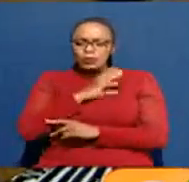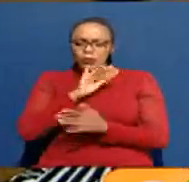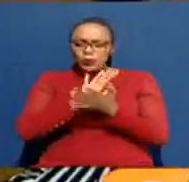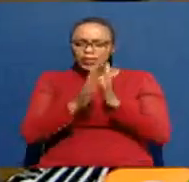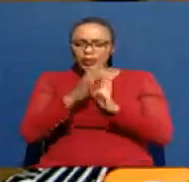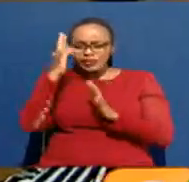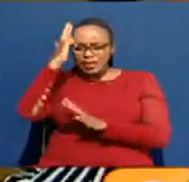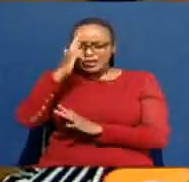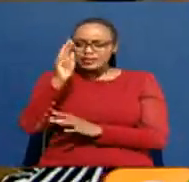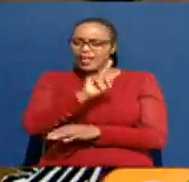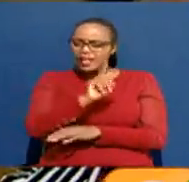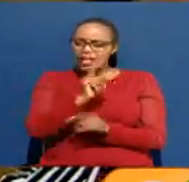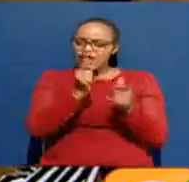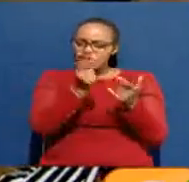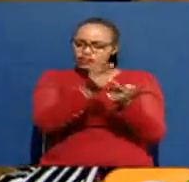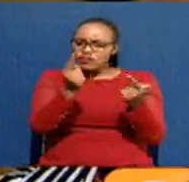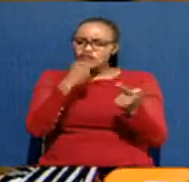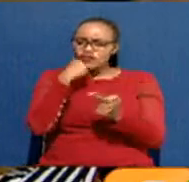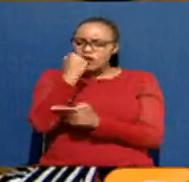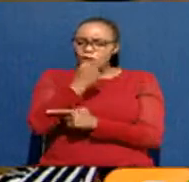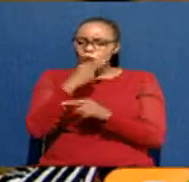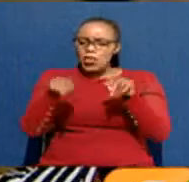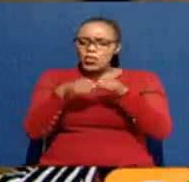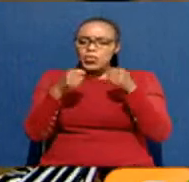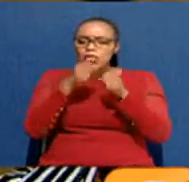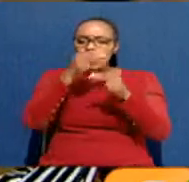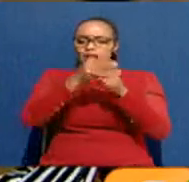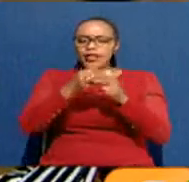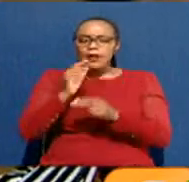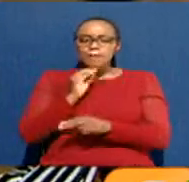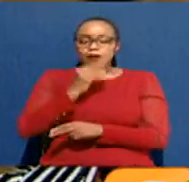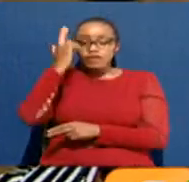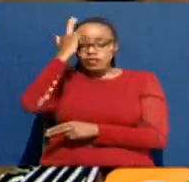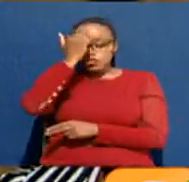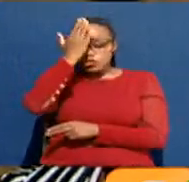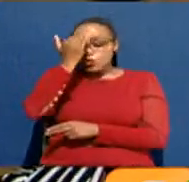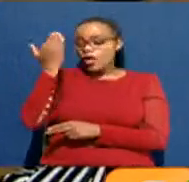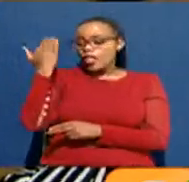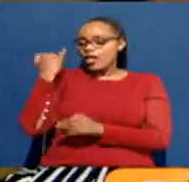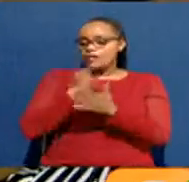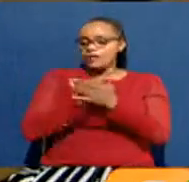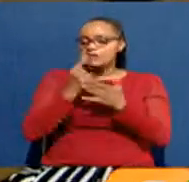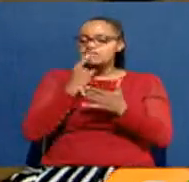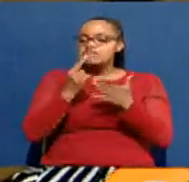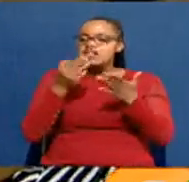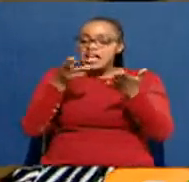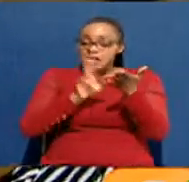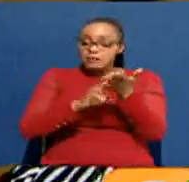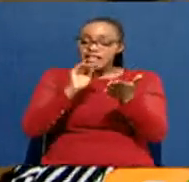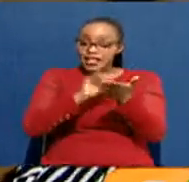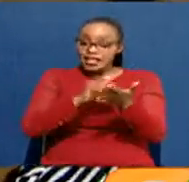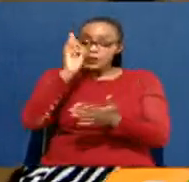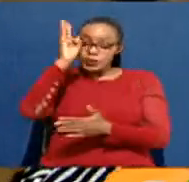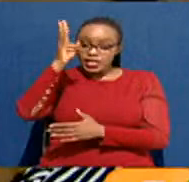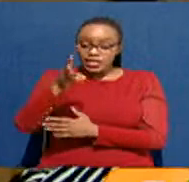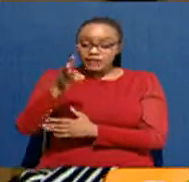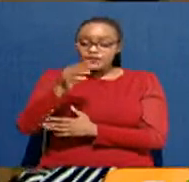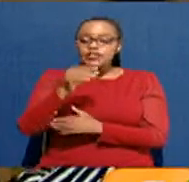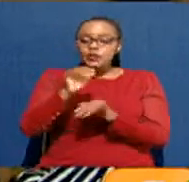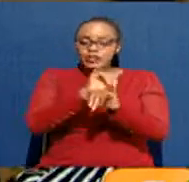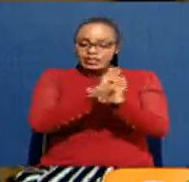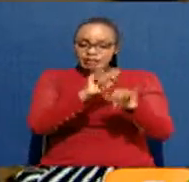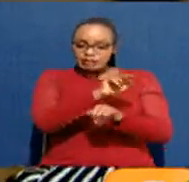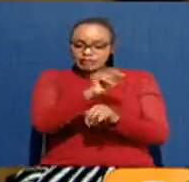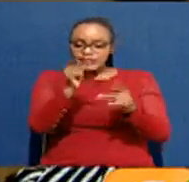few among us who are soiling our name. And that's why I said last week, and I want to repeat it now, we will clean up